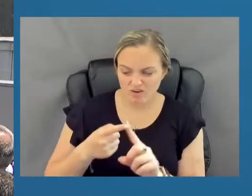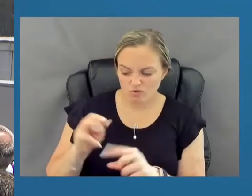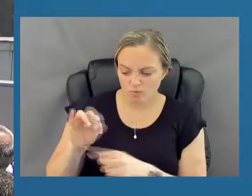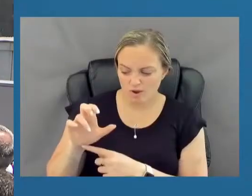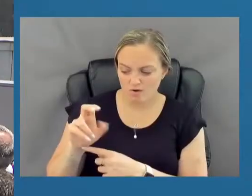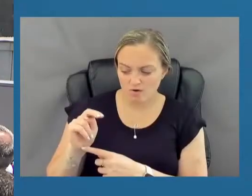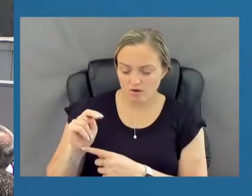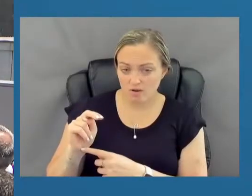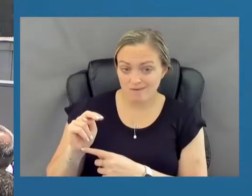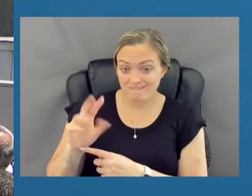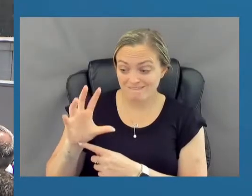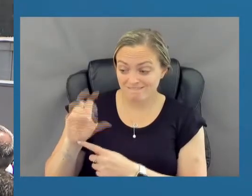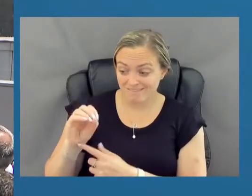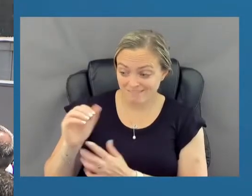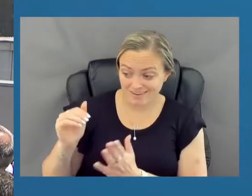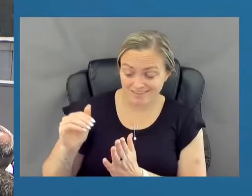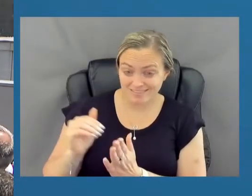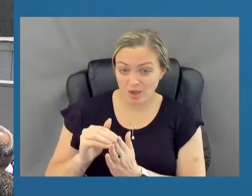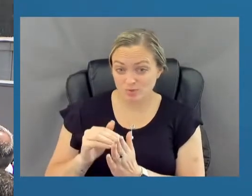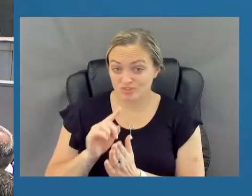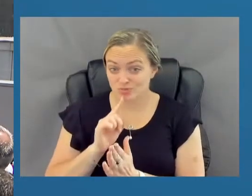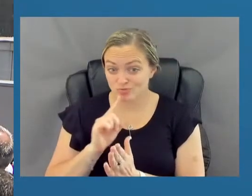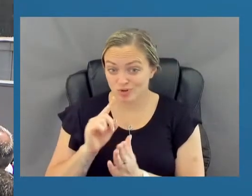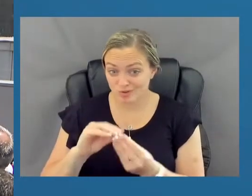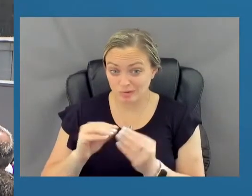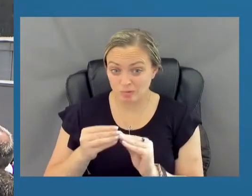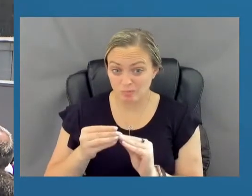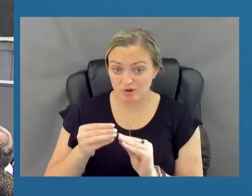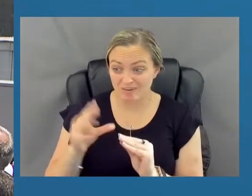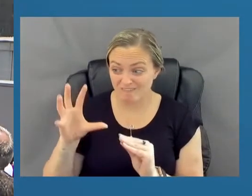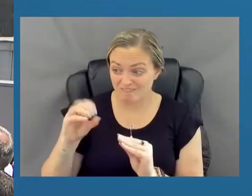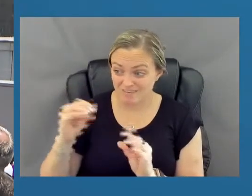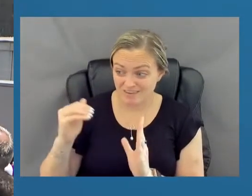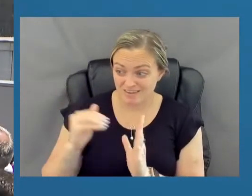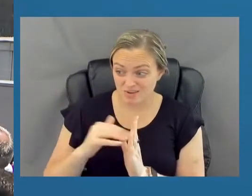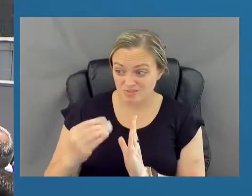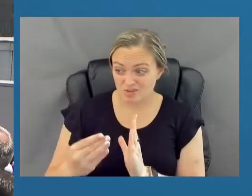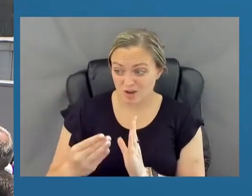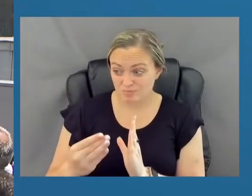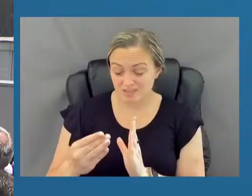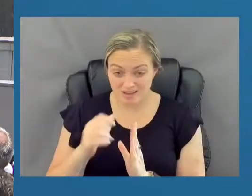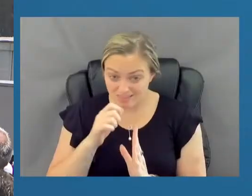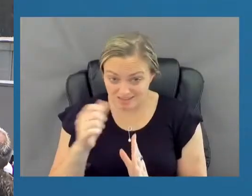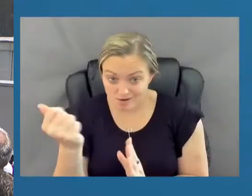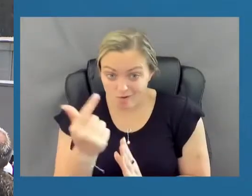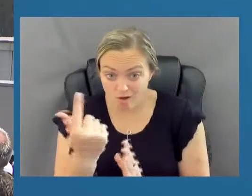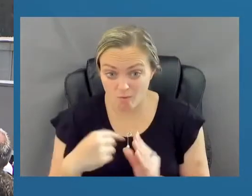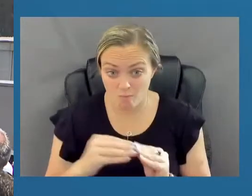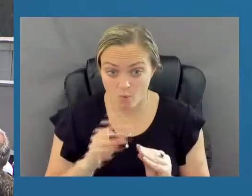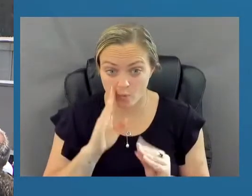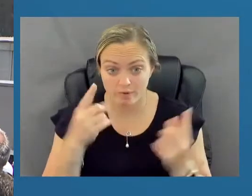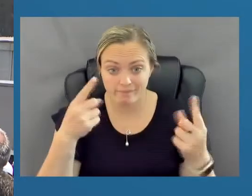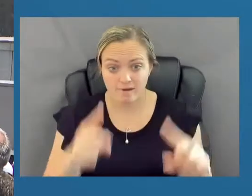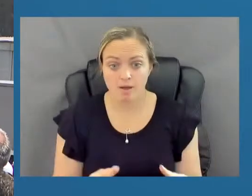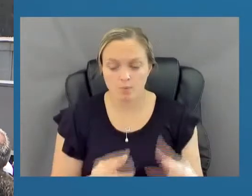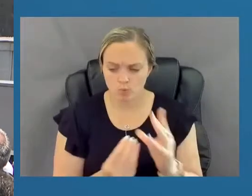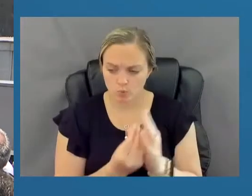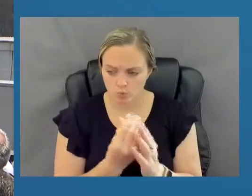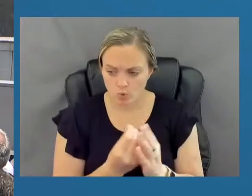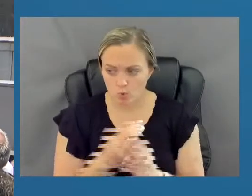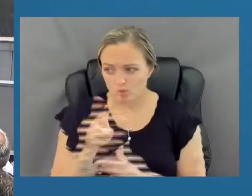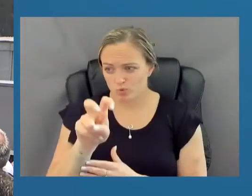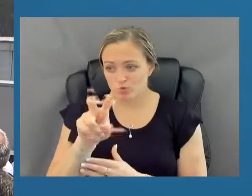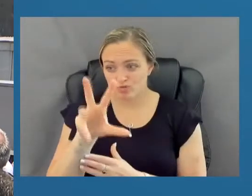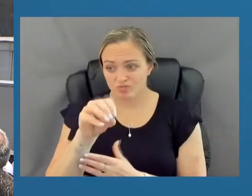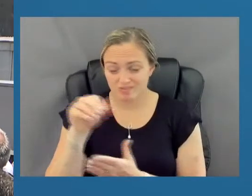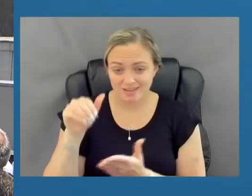That 50,000 is a real number, and that's not all the jobs. We believe we'll grow in Central New York by